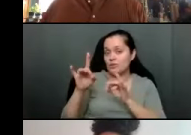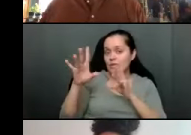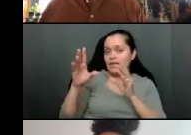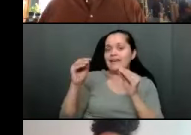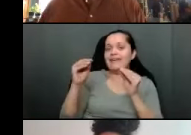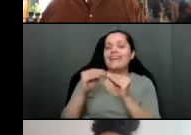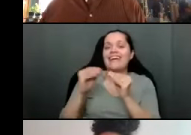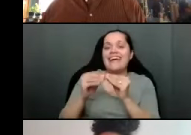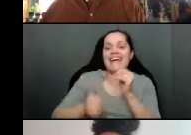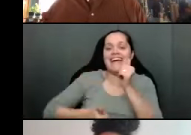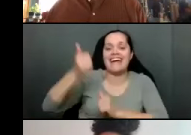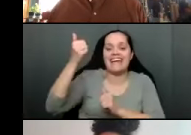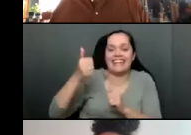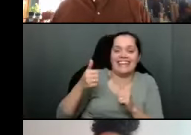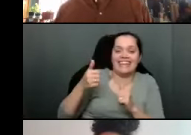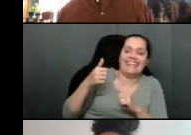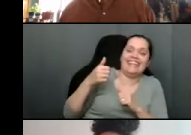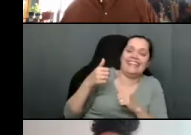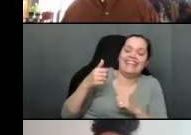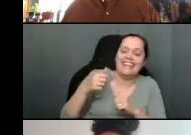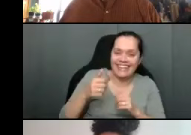most in the NBA?